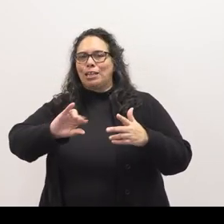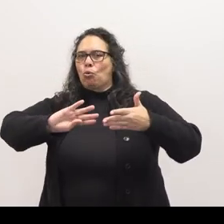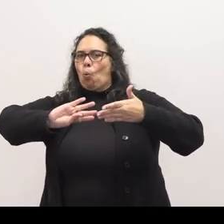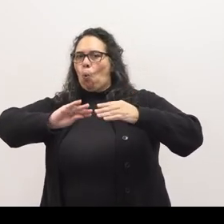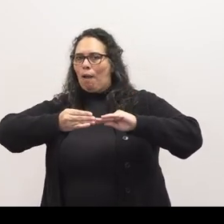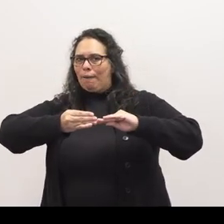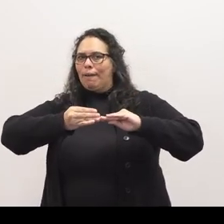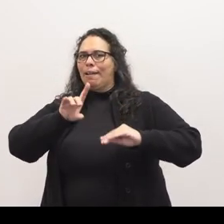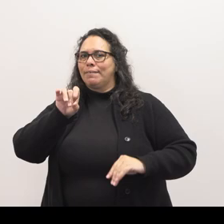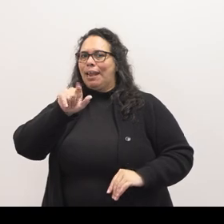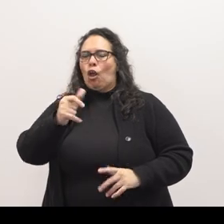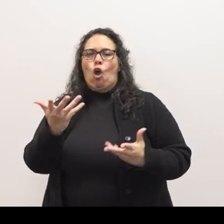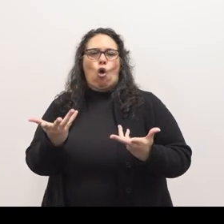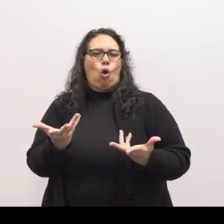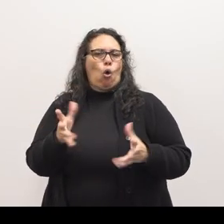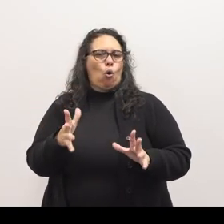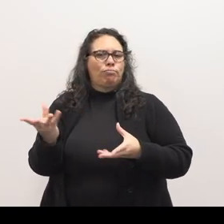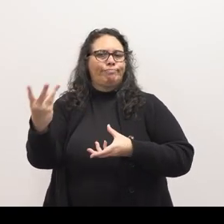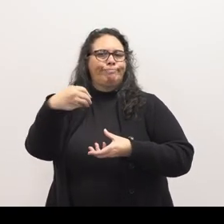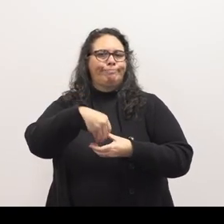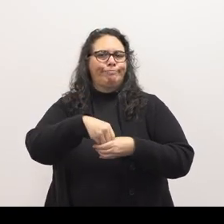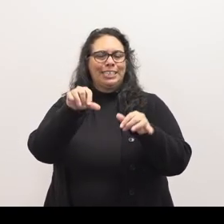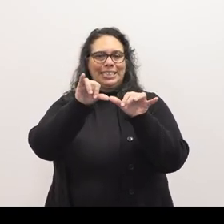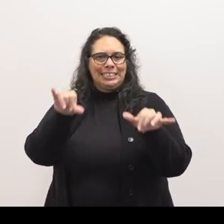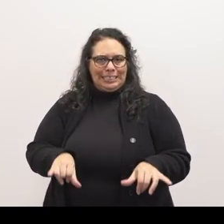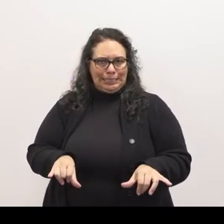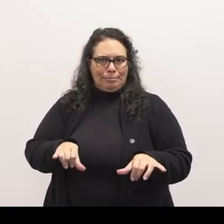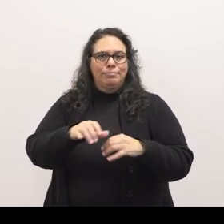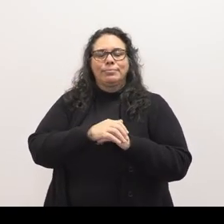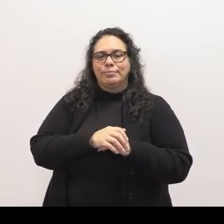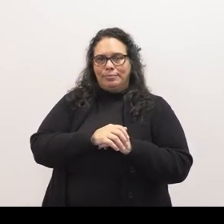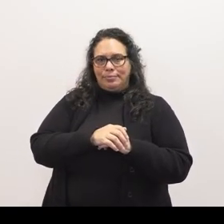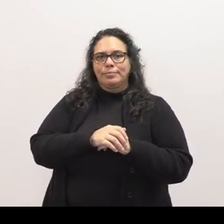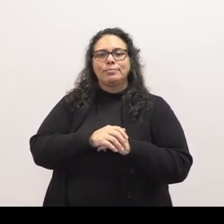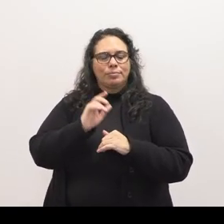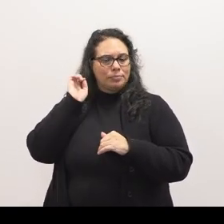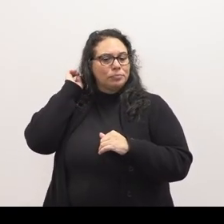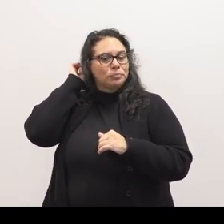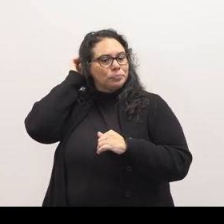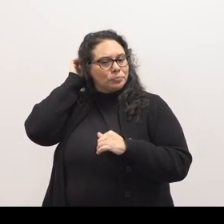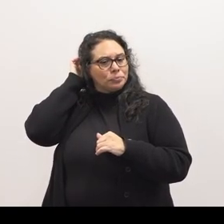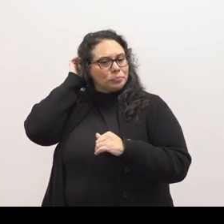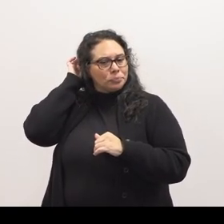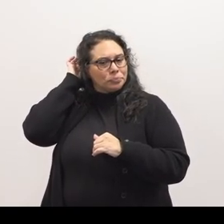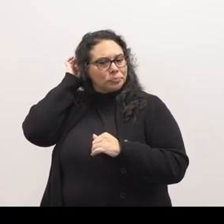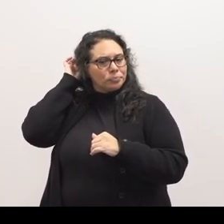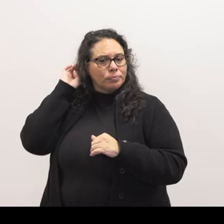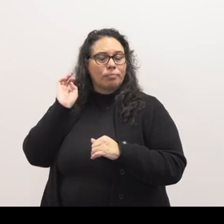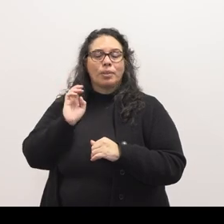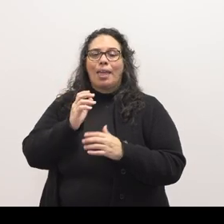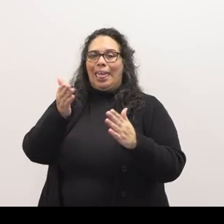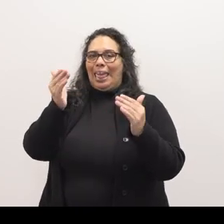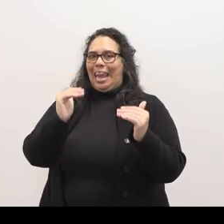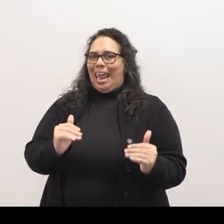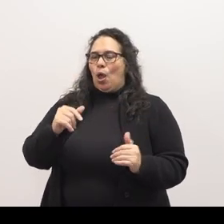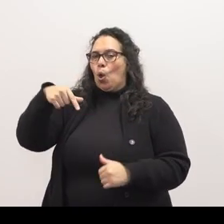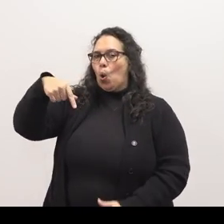our system. And board goals, again, include quantitative data. Now, our